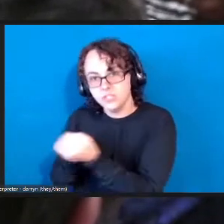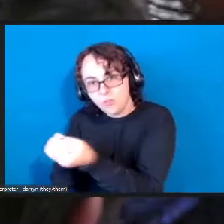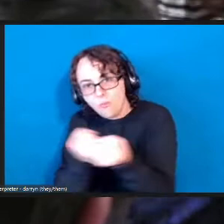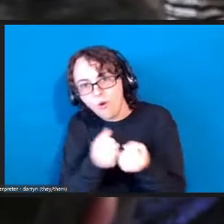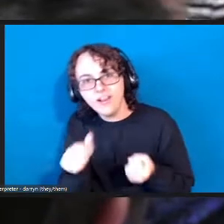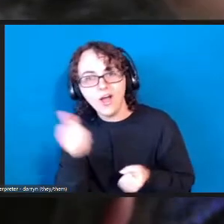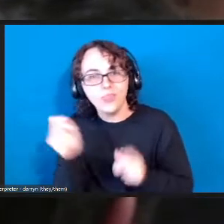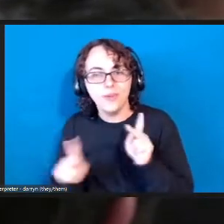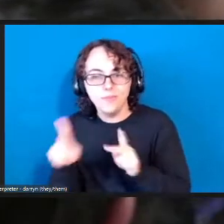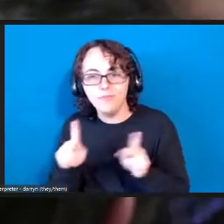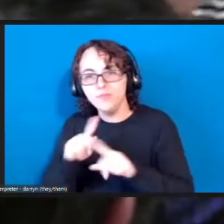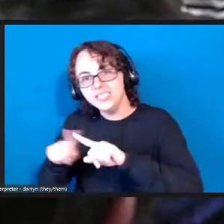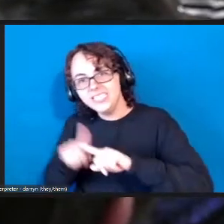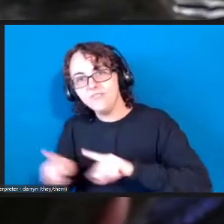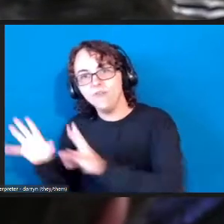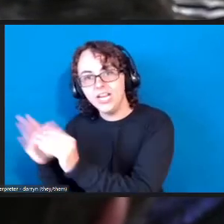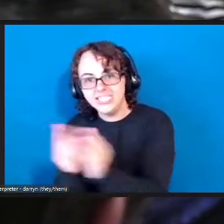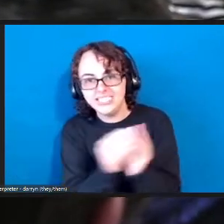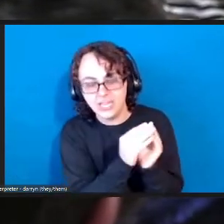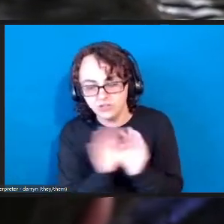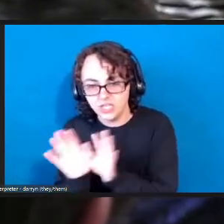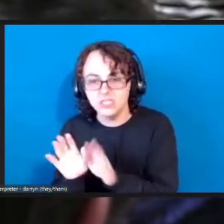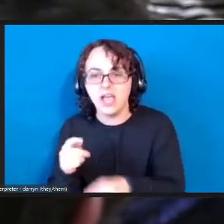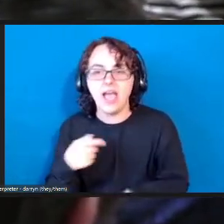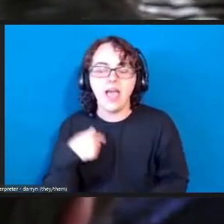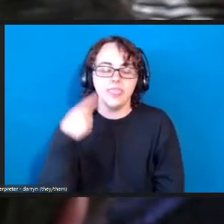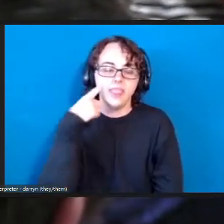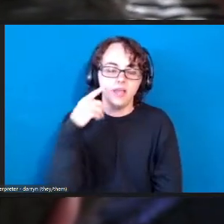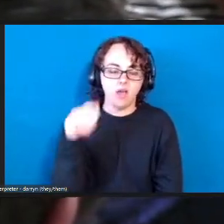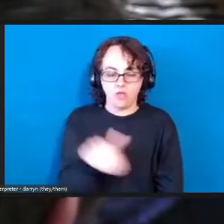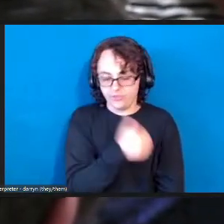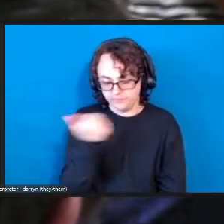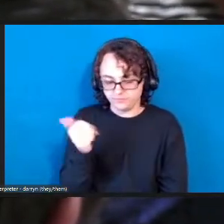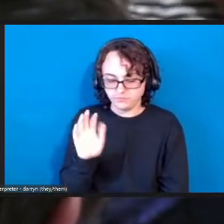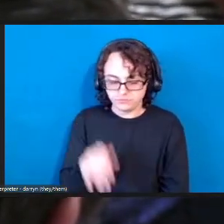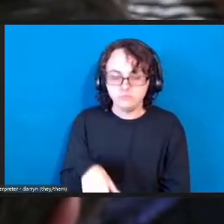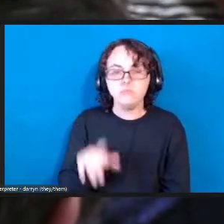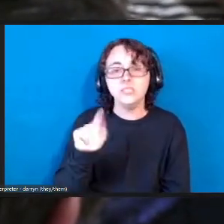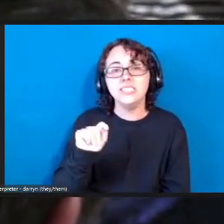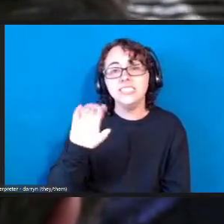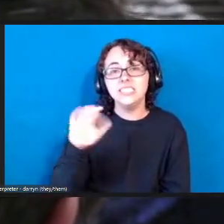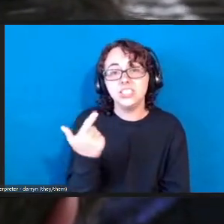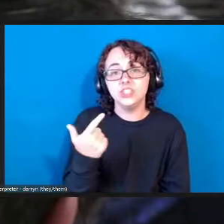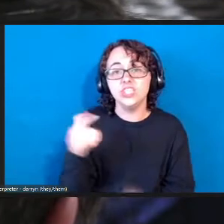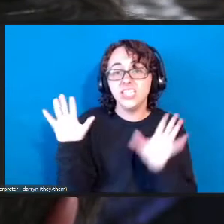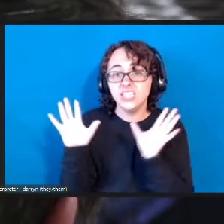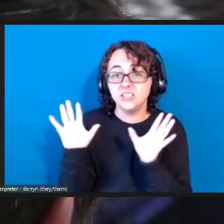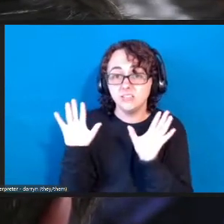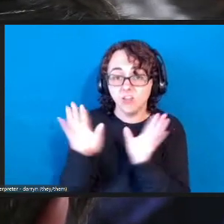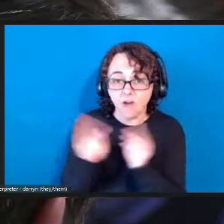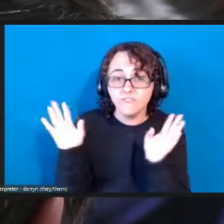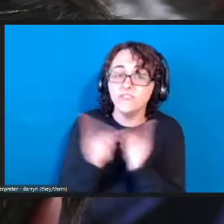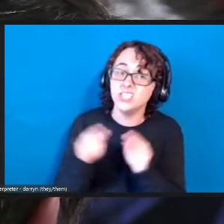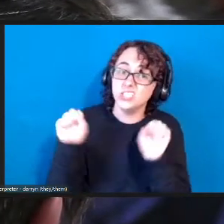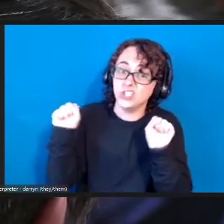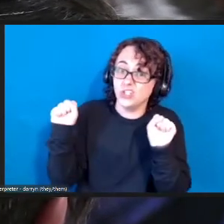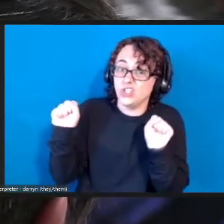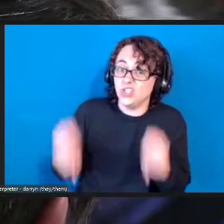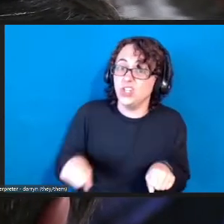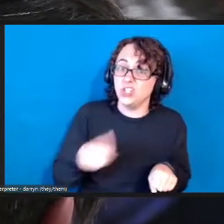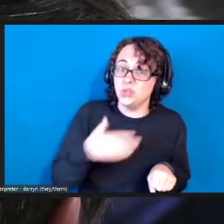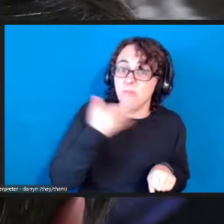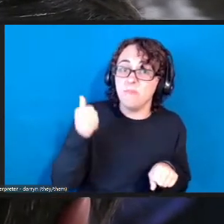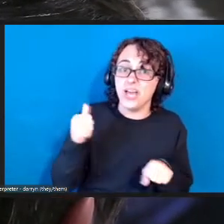sessions, the final thing is, I think even TCG with the conference could do a better job at clarifying